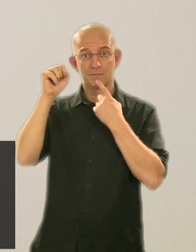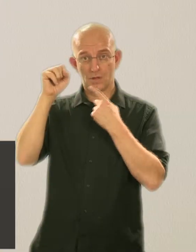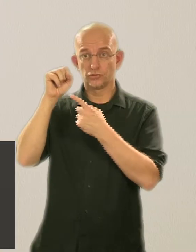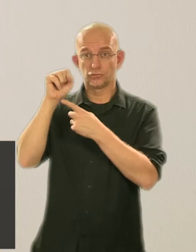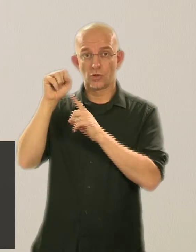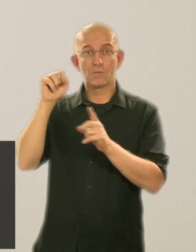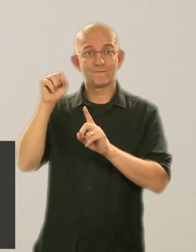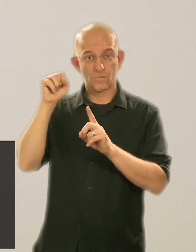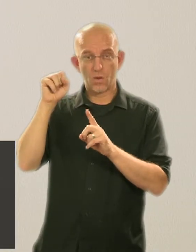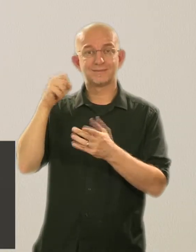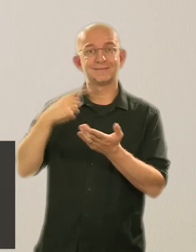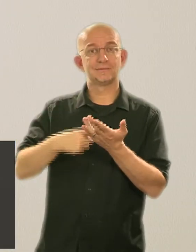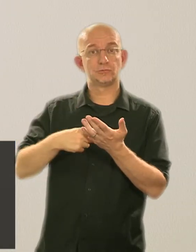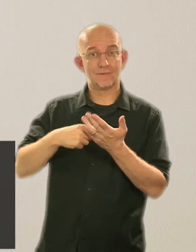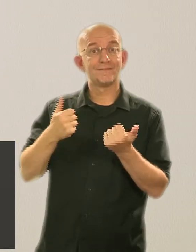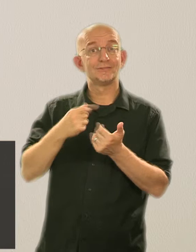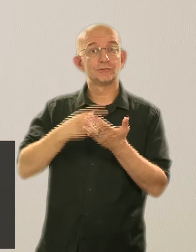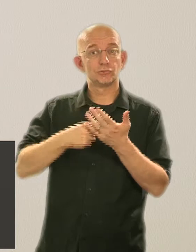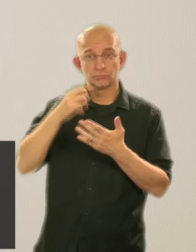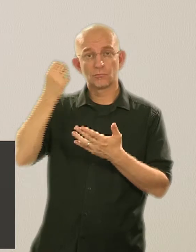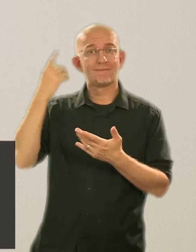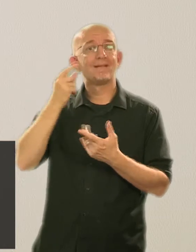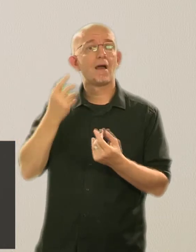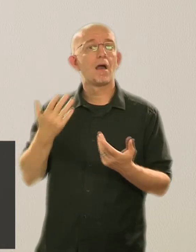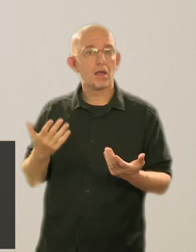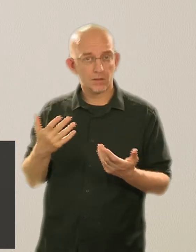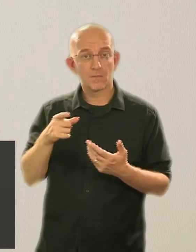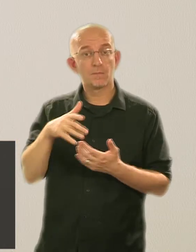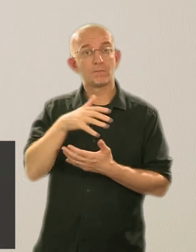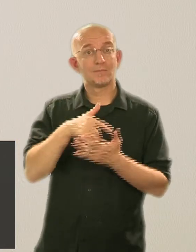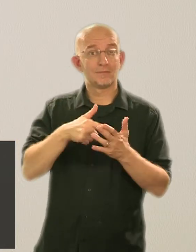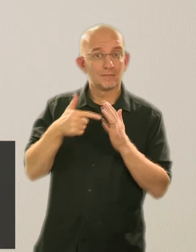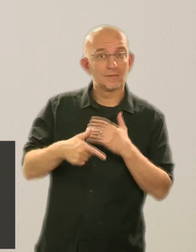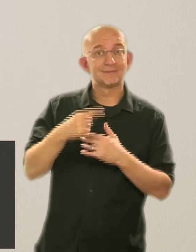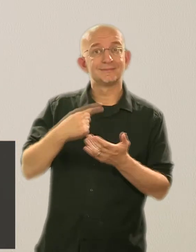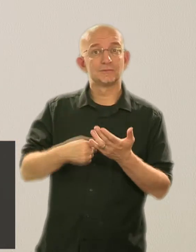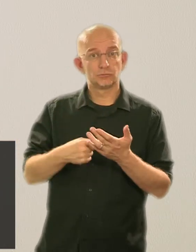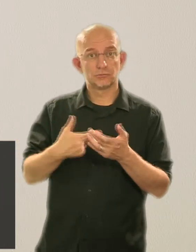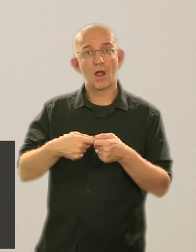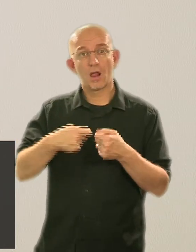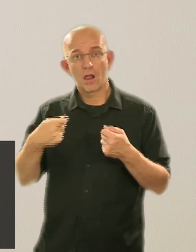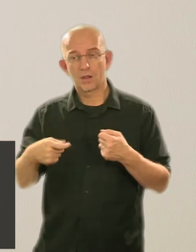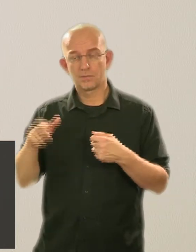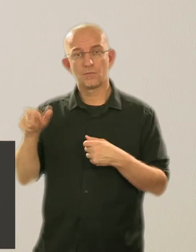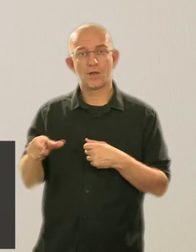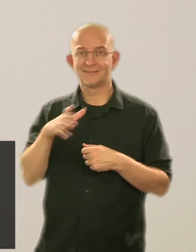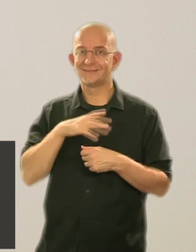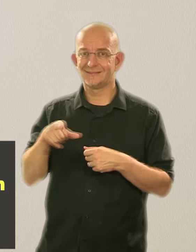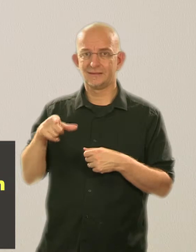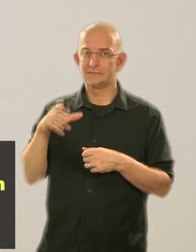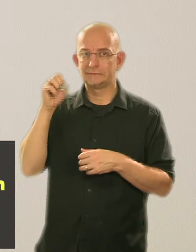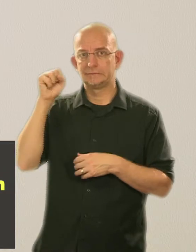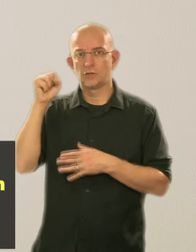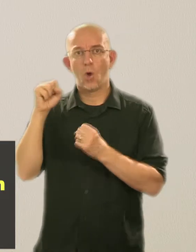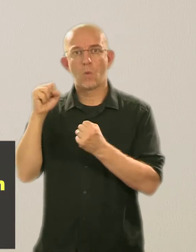decision? A person only needs to retain the information long enough to make the decision, so the more complex the decision,